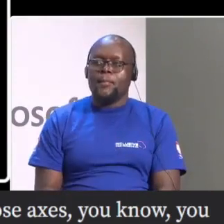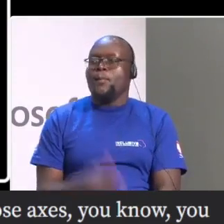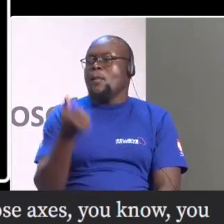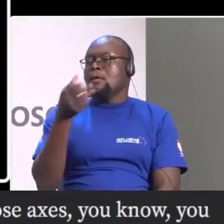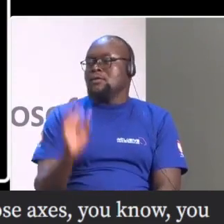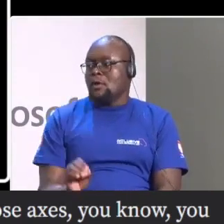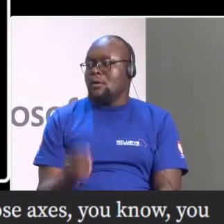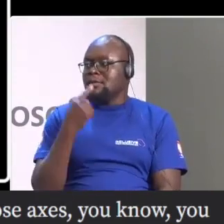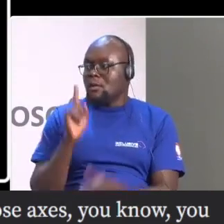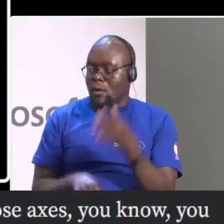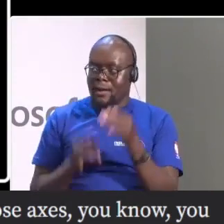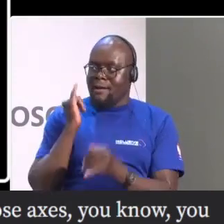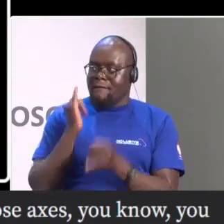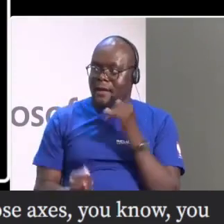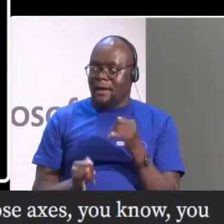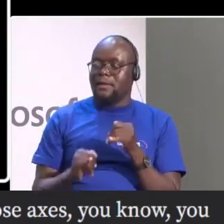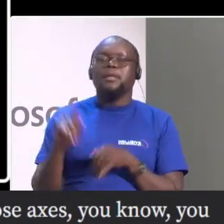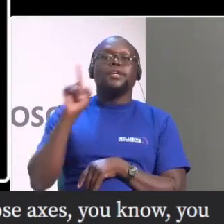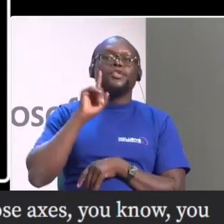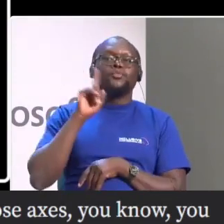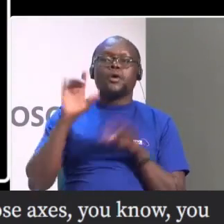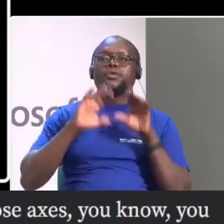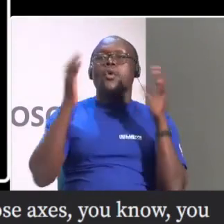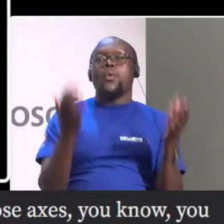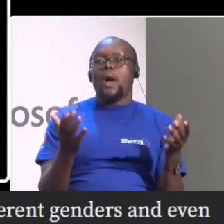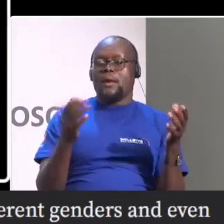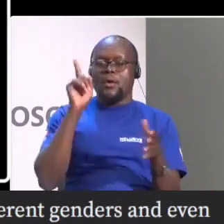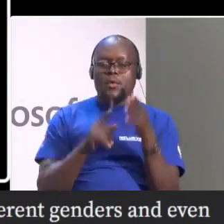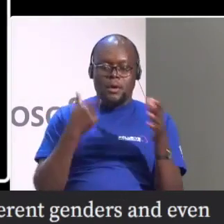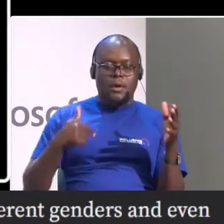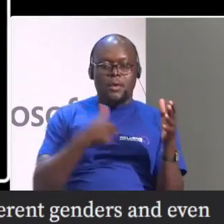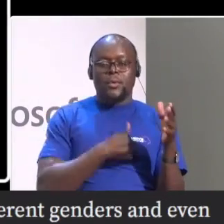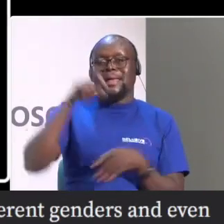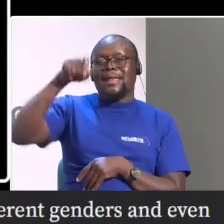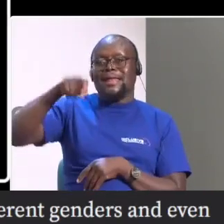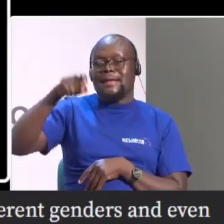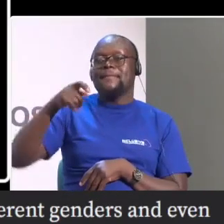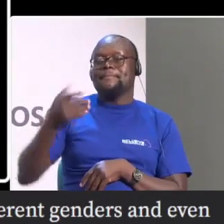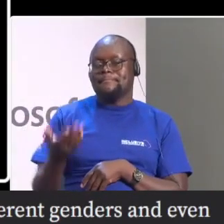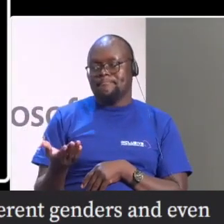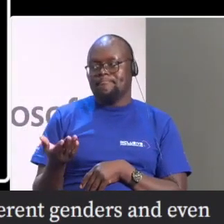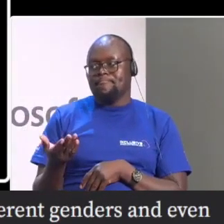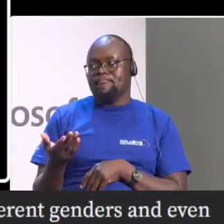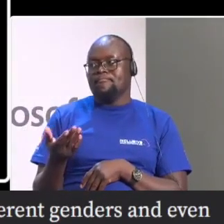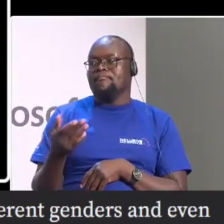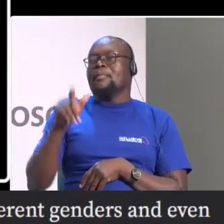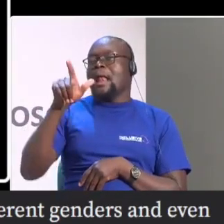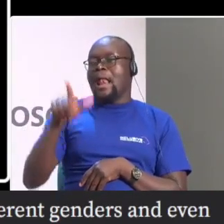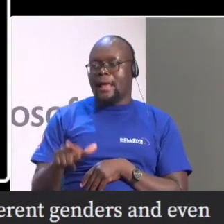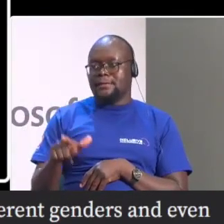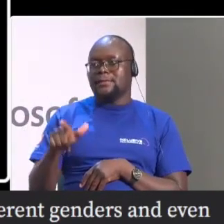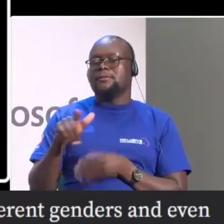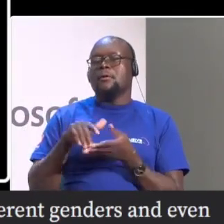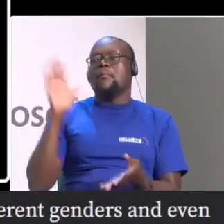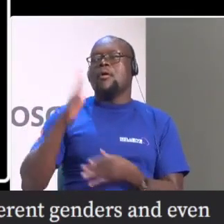So it'll say eventually, in tomorrow's world, what we need is less centralization,